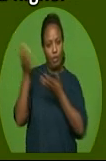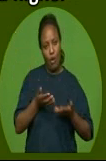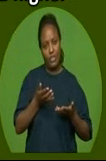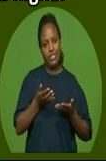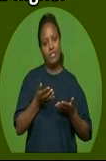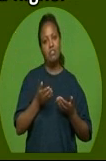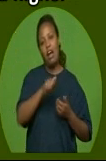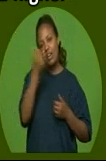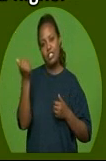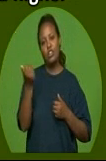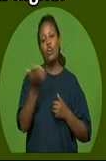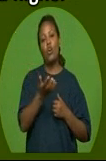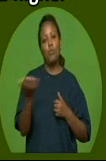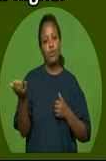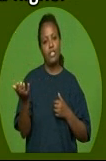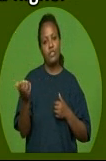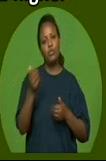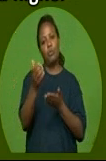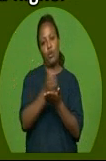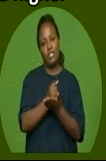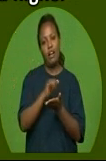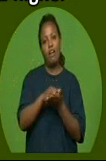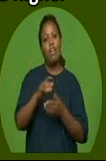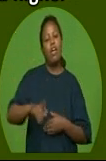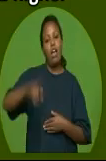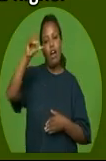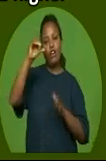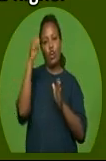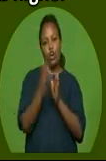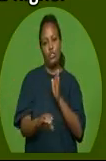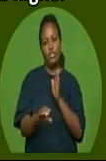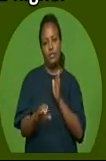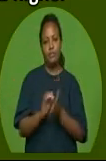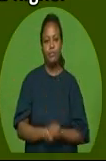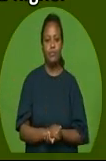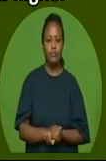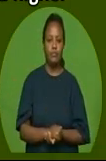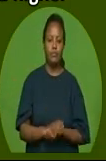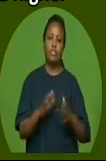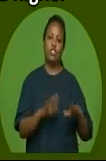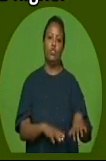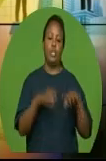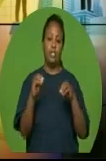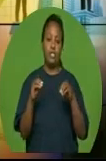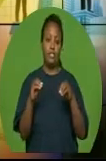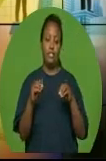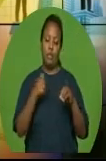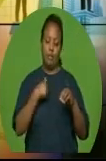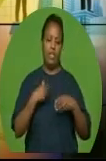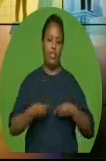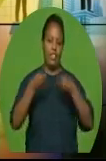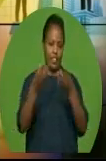import the other commodities which it produces at a higher cost.